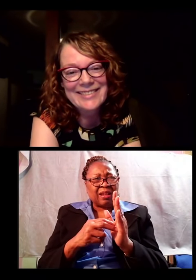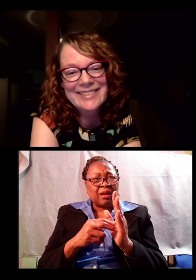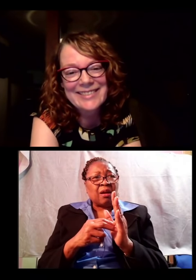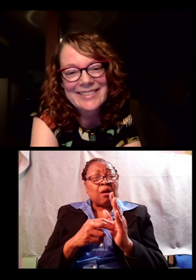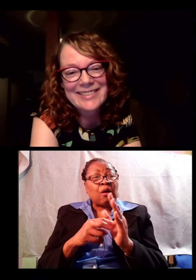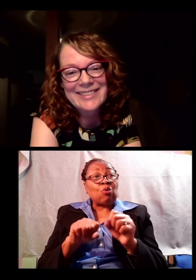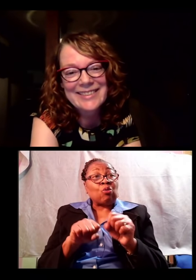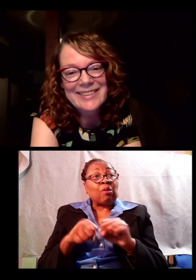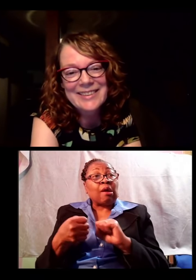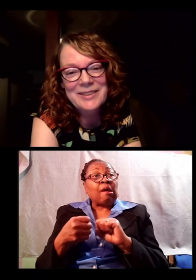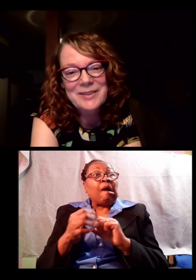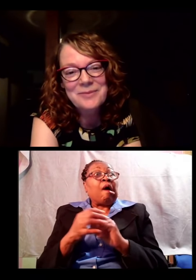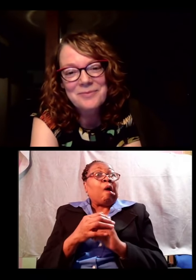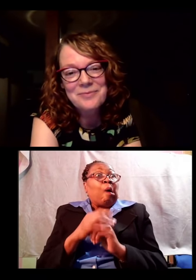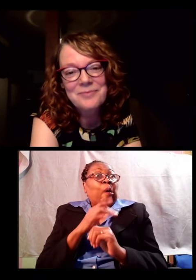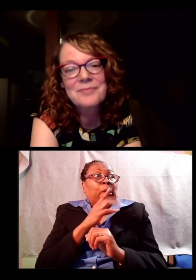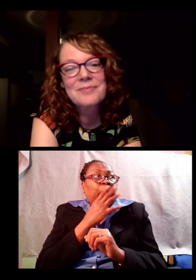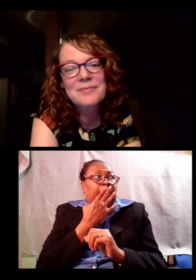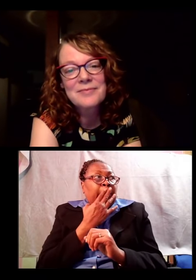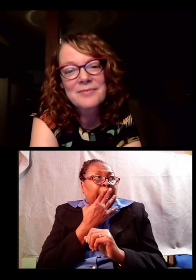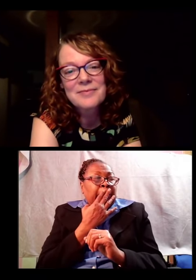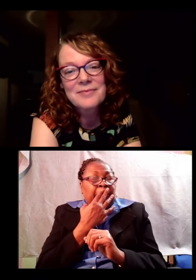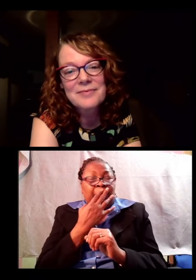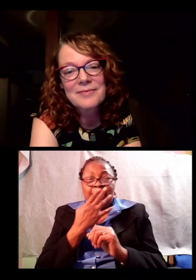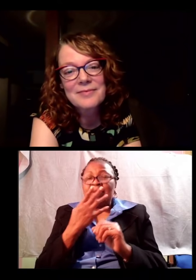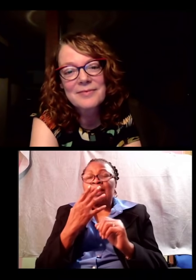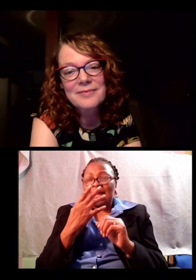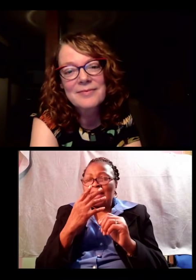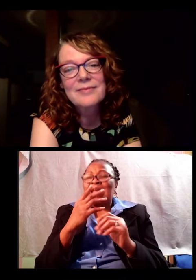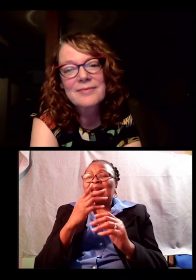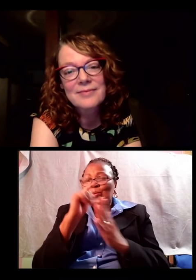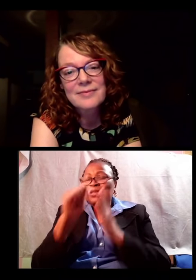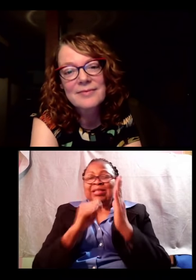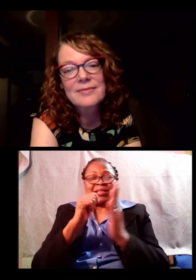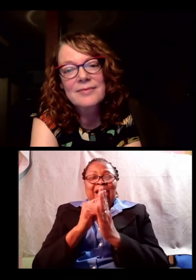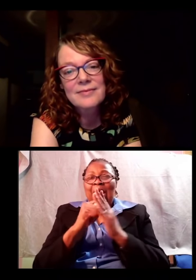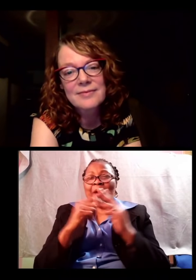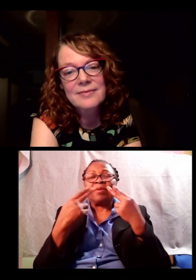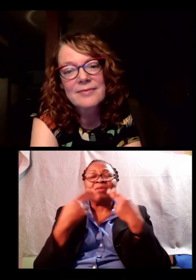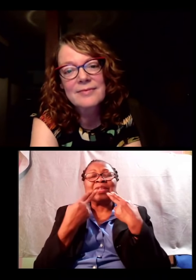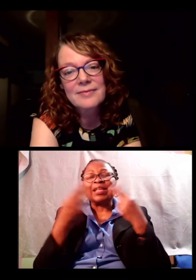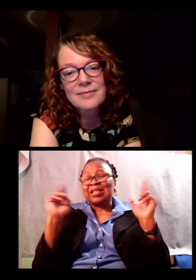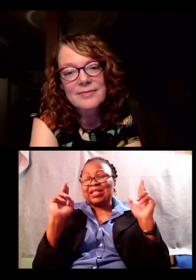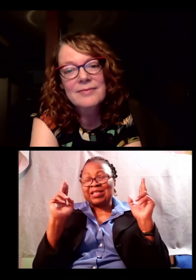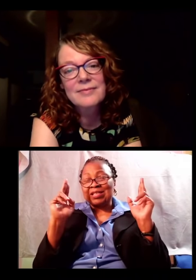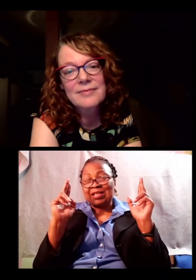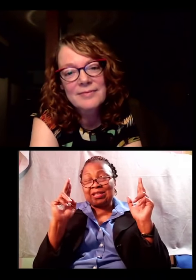So, yes, it was an age of greater verbal innocence than the one we live in now.